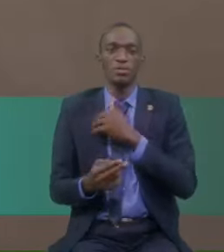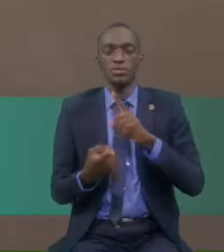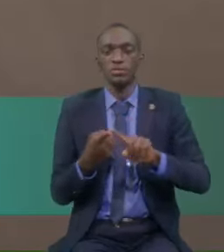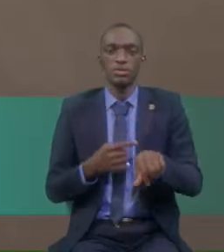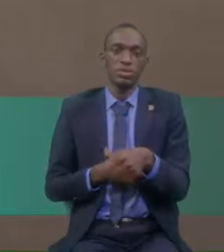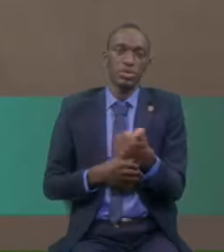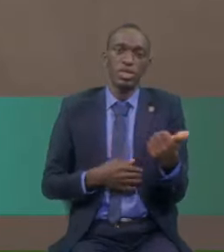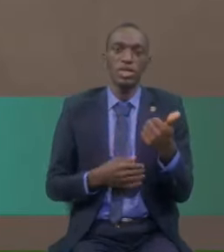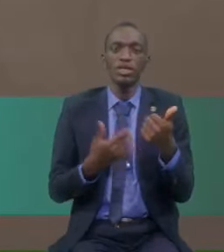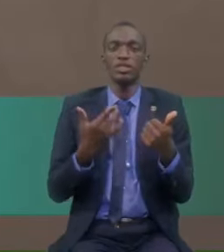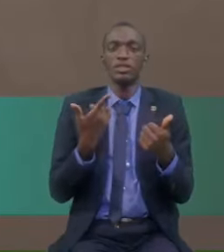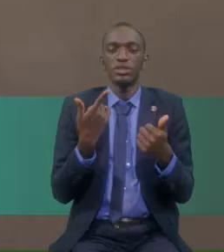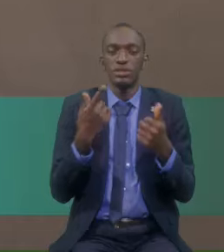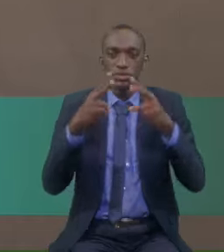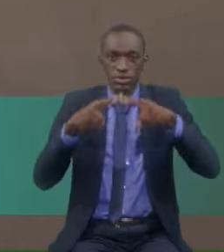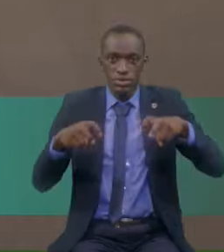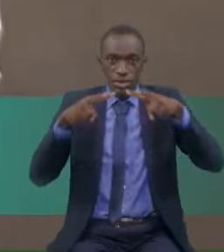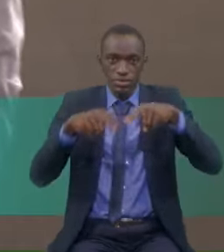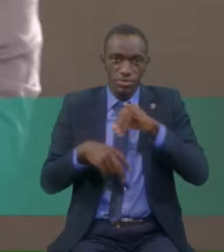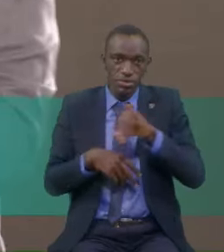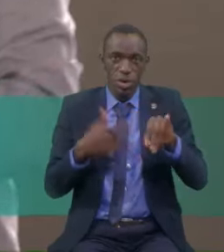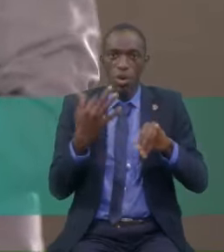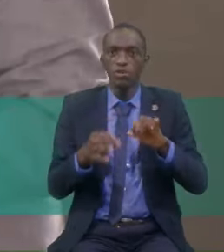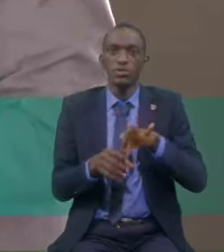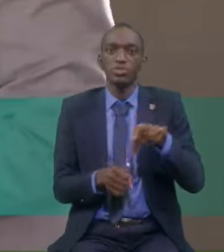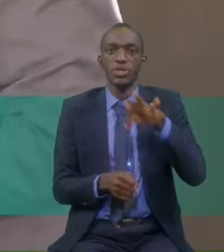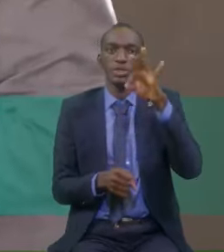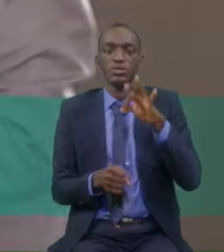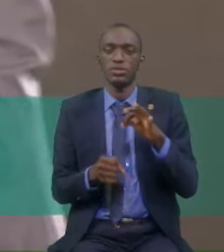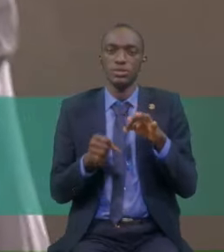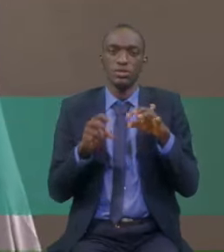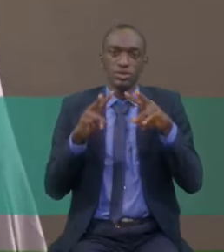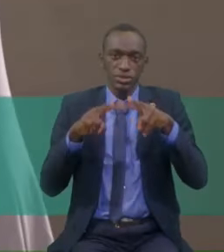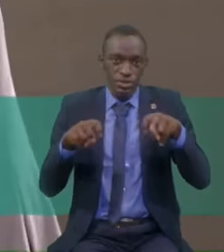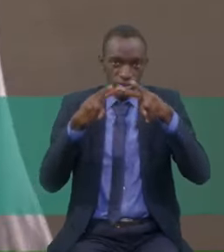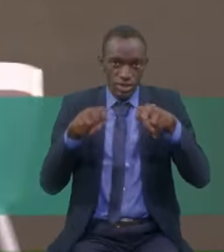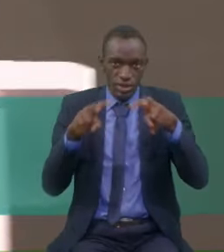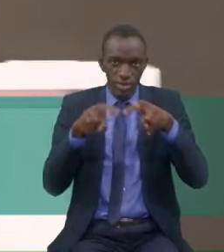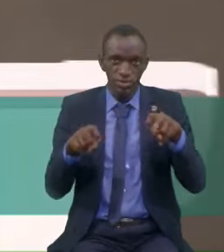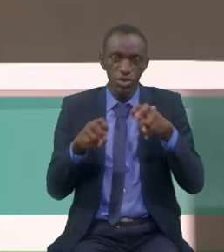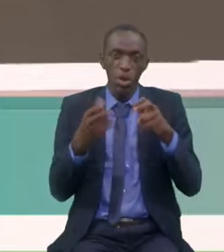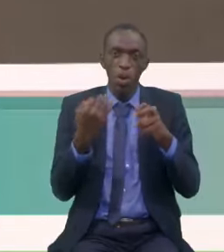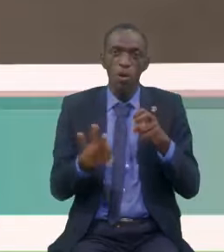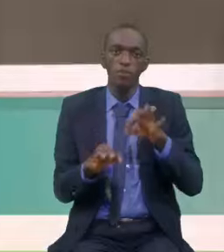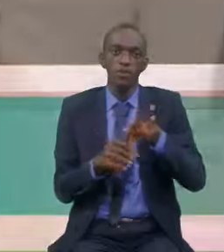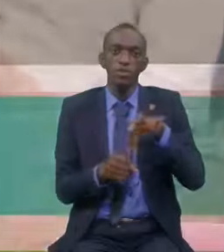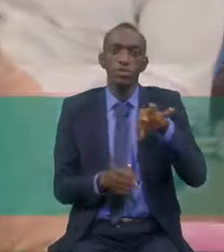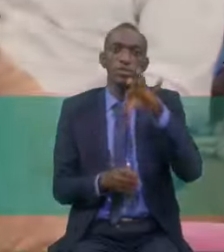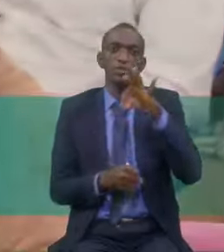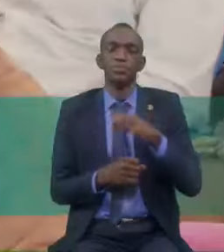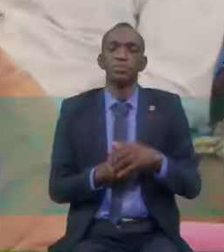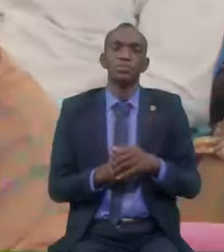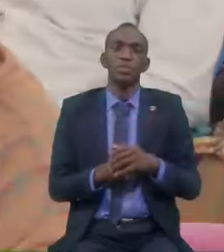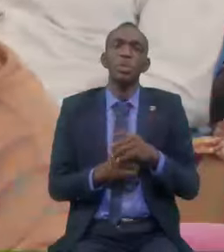discerning of spirits. Discerning of spirits. What does that